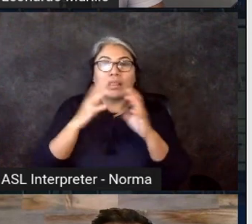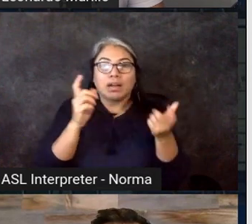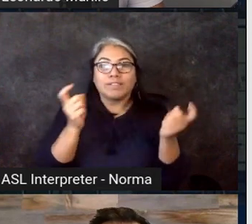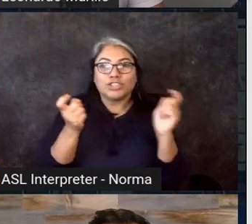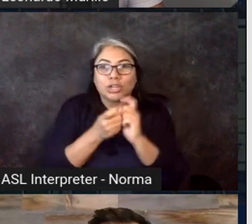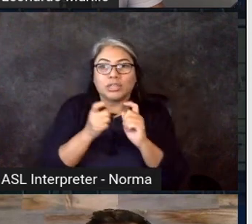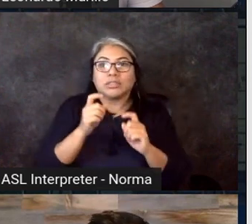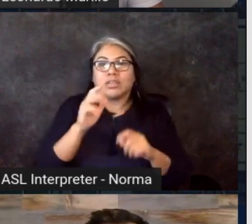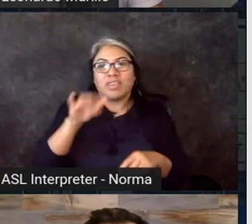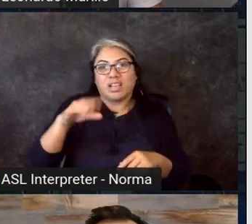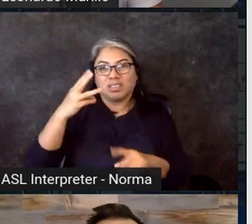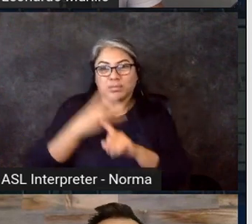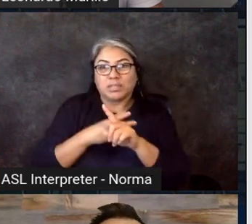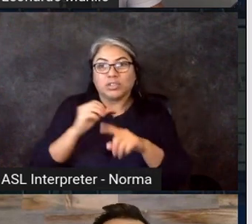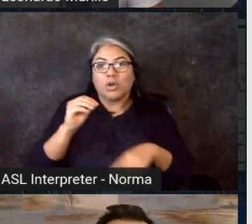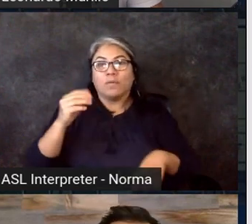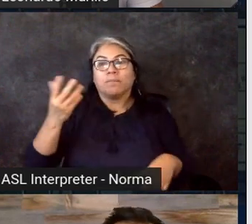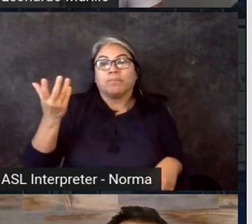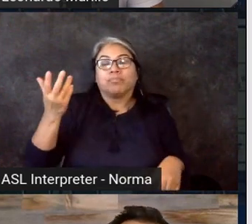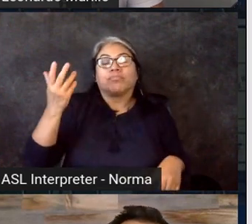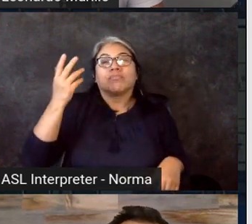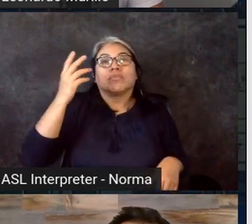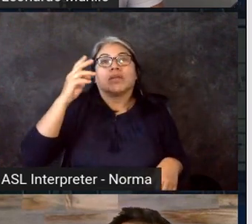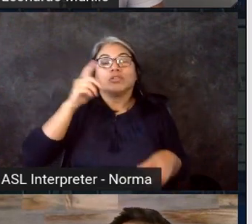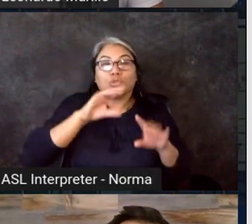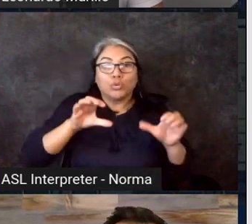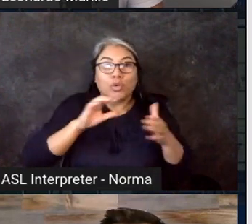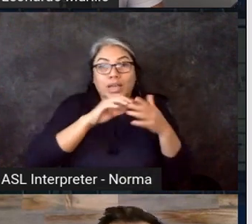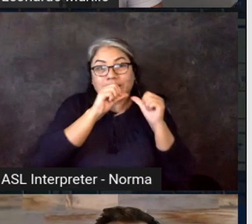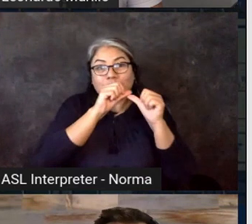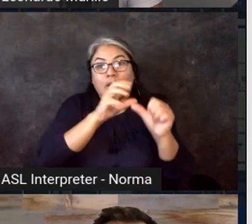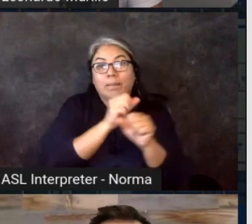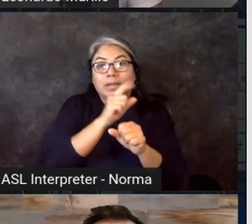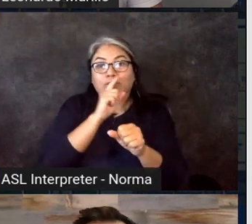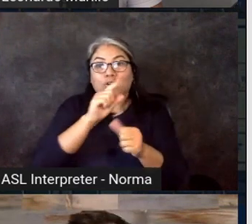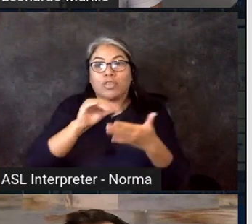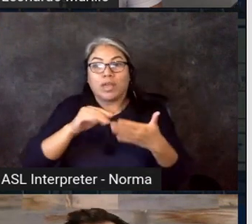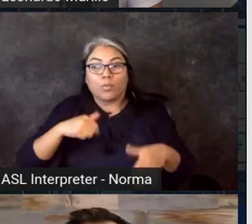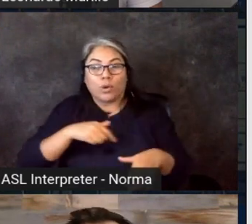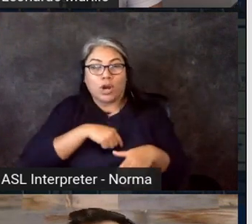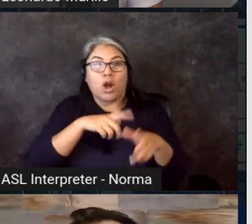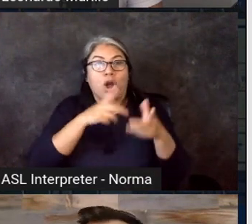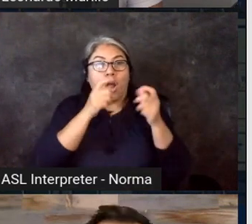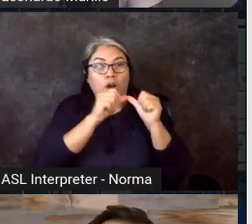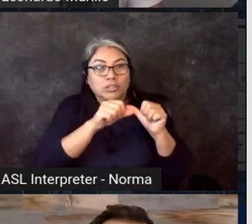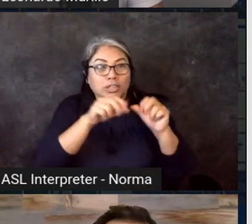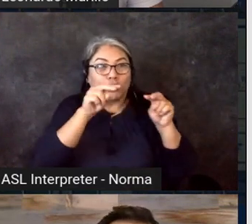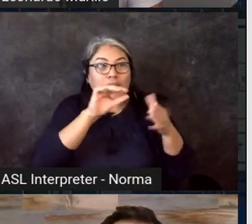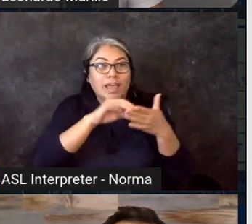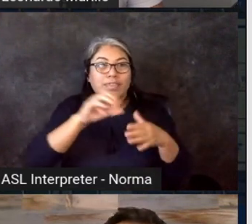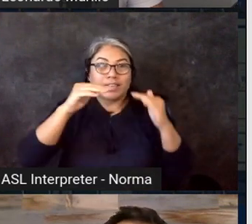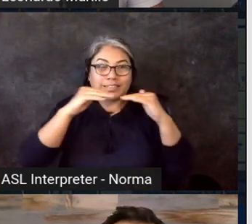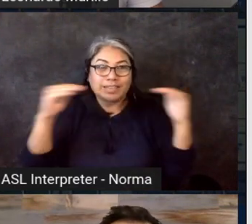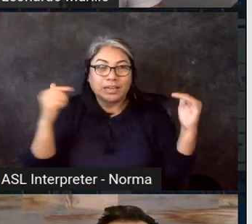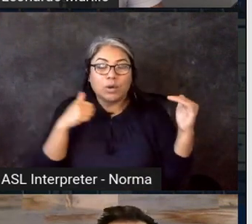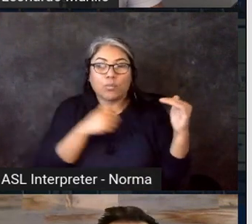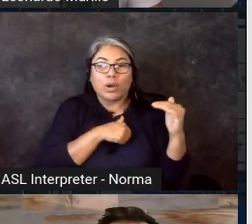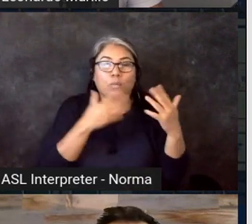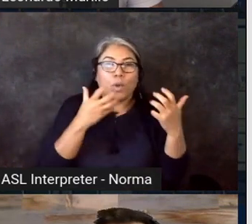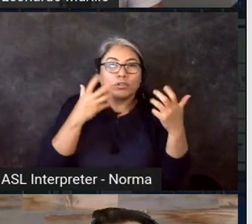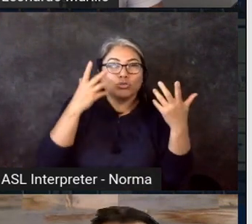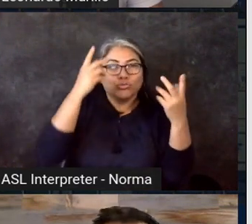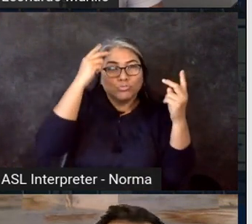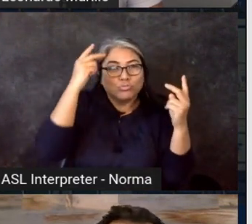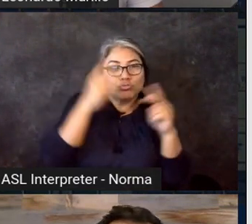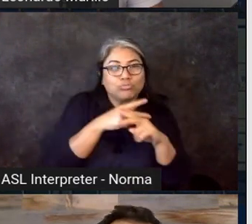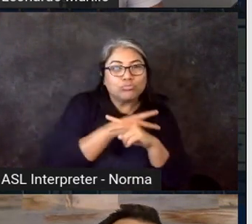And so doing something continuously and making sure that we're constantly looking at that state and reconciling it with what do we want and what should it be. I'm